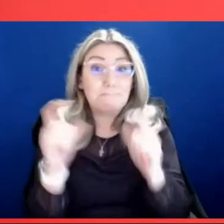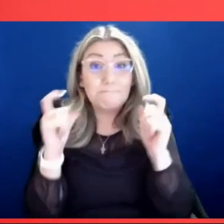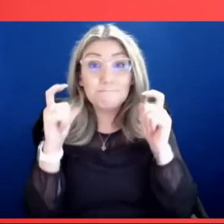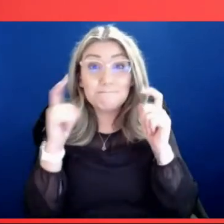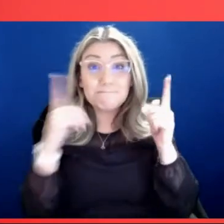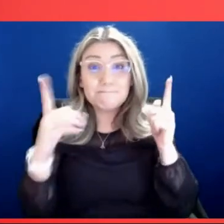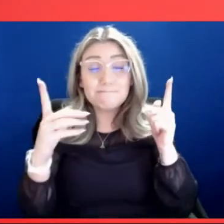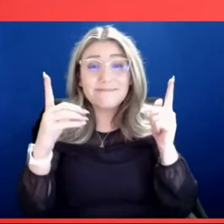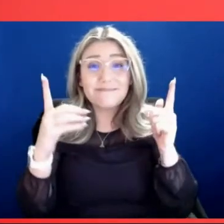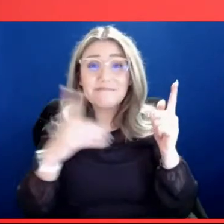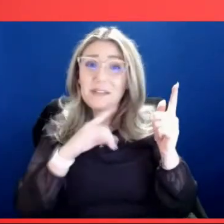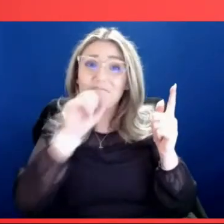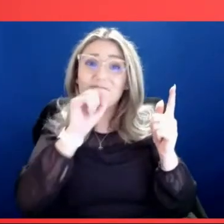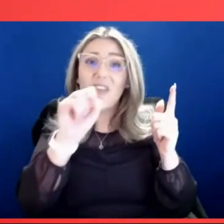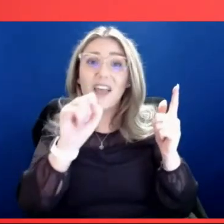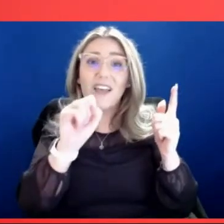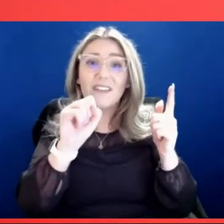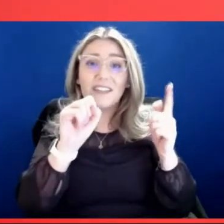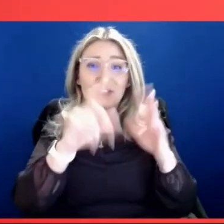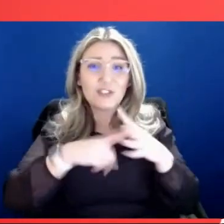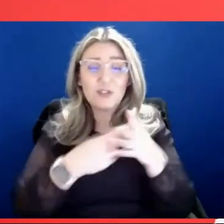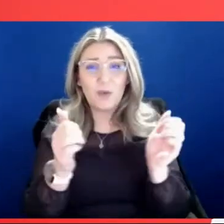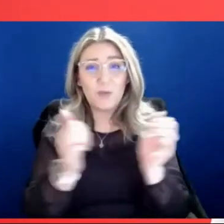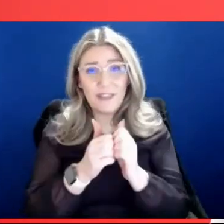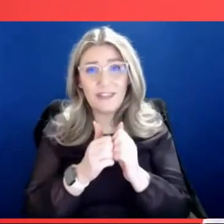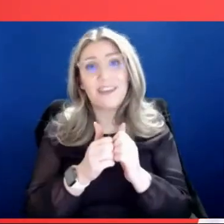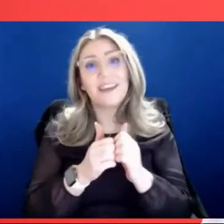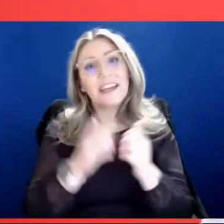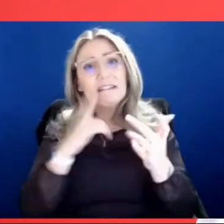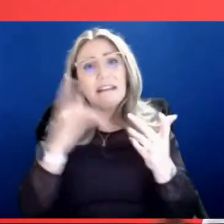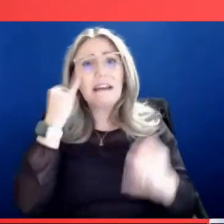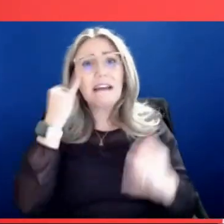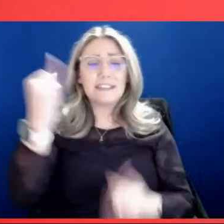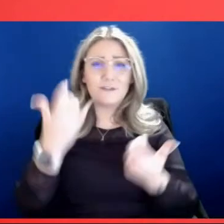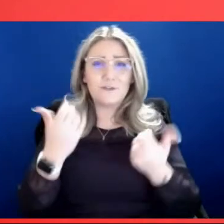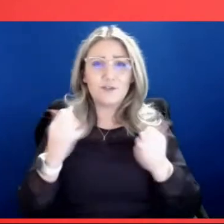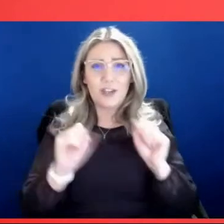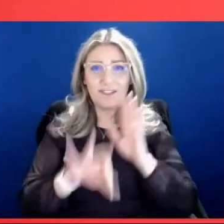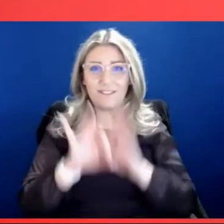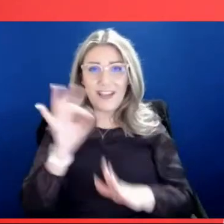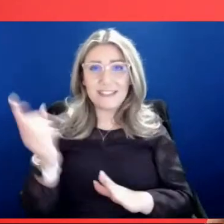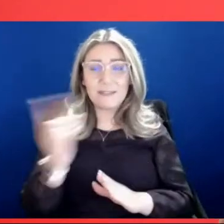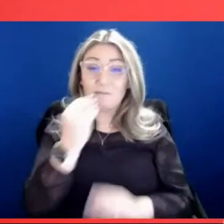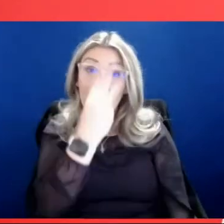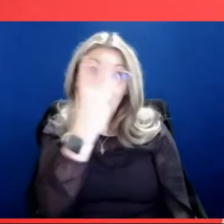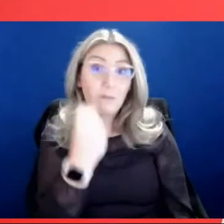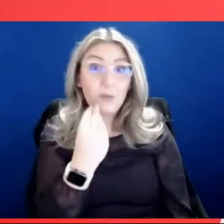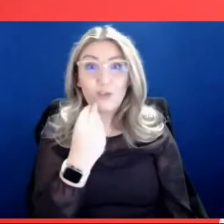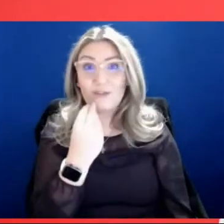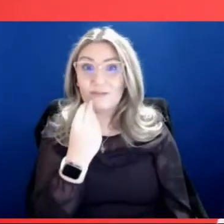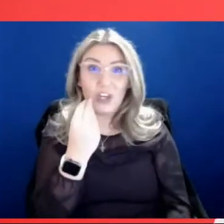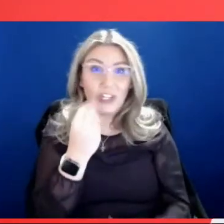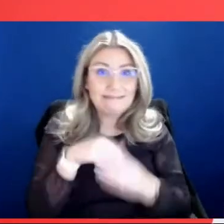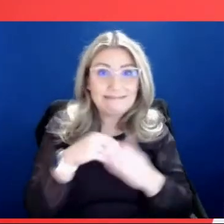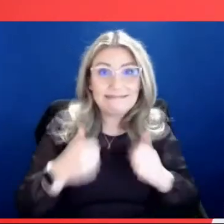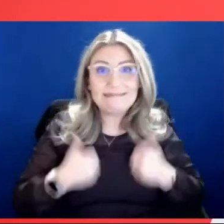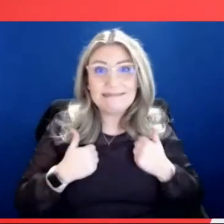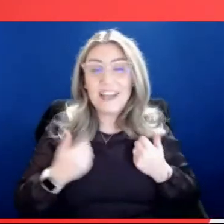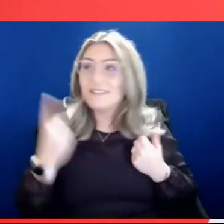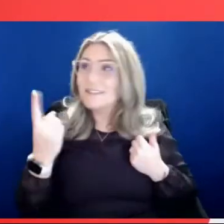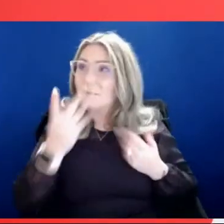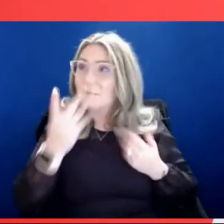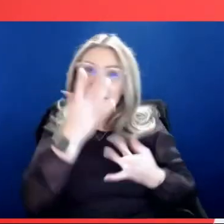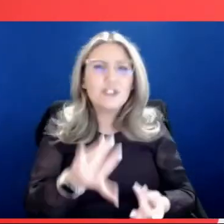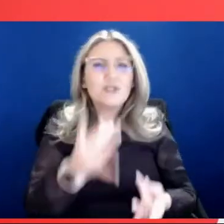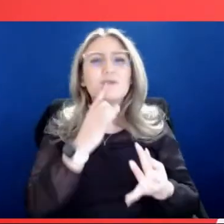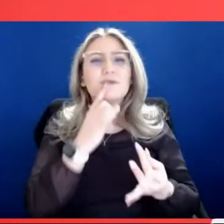what I started with was just the idea of trying to find something beautiful in life and something interesting and compelling, and just trying